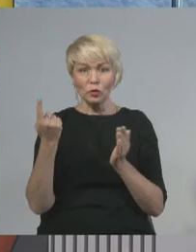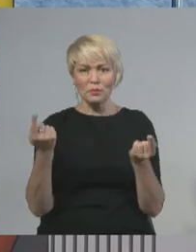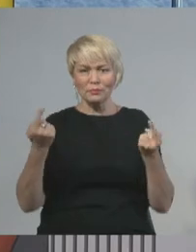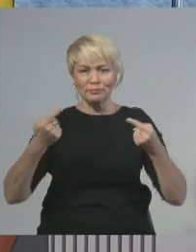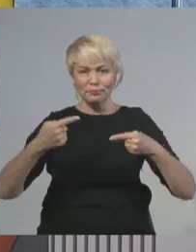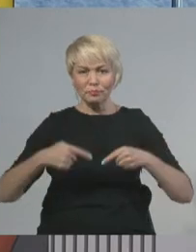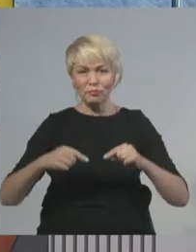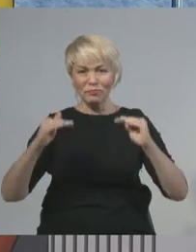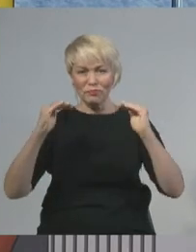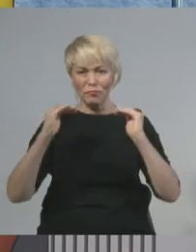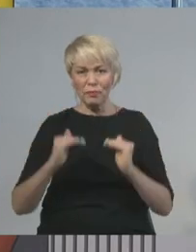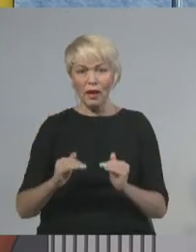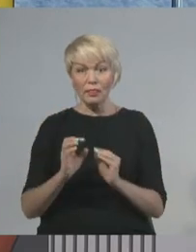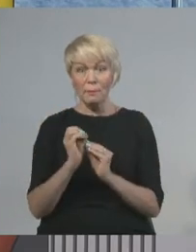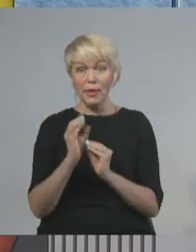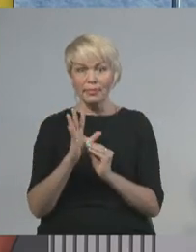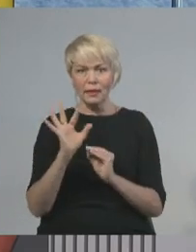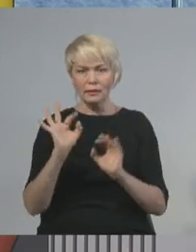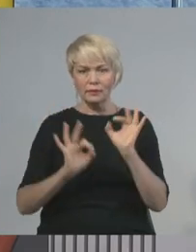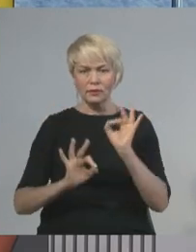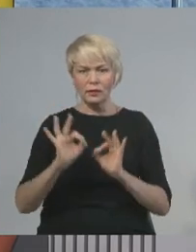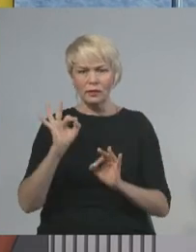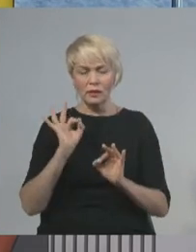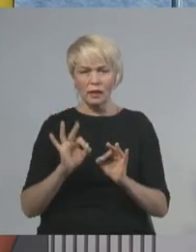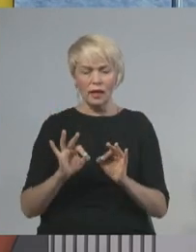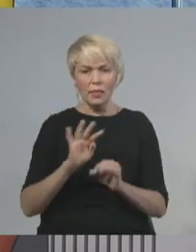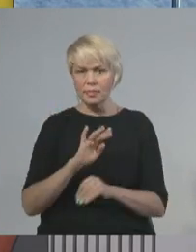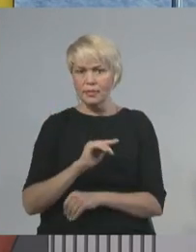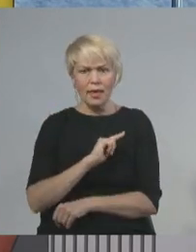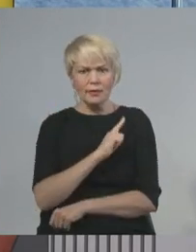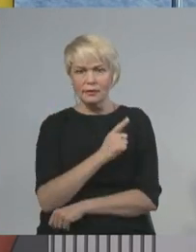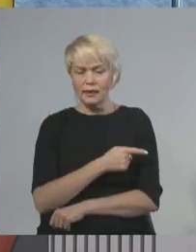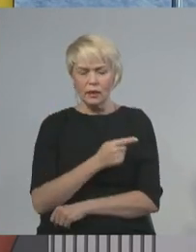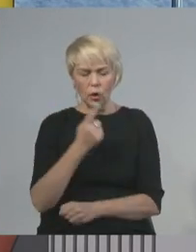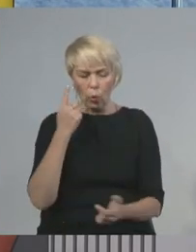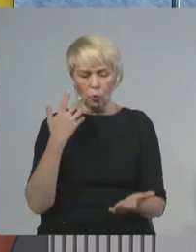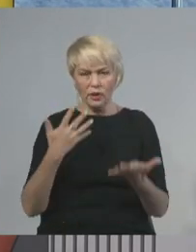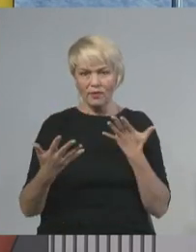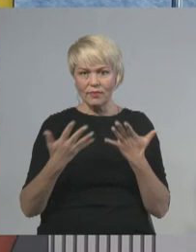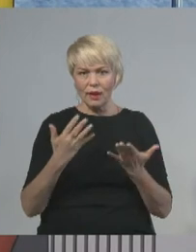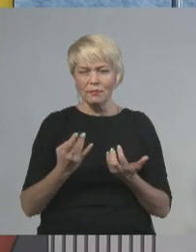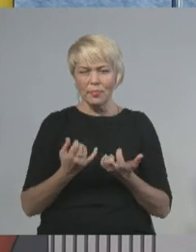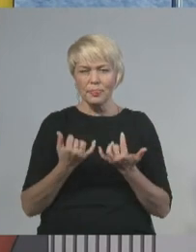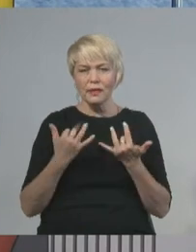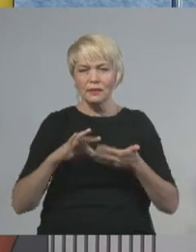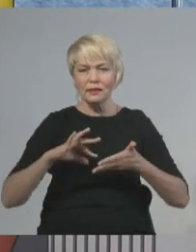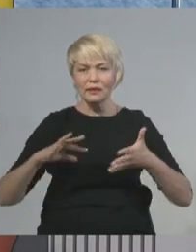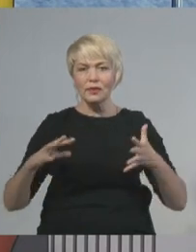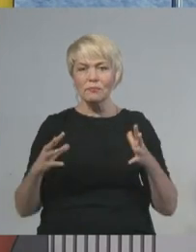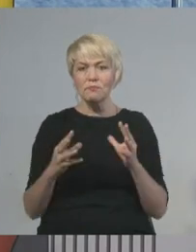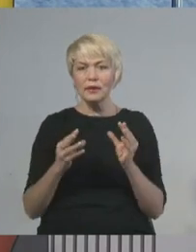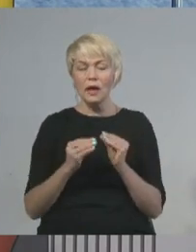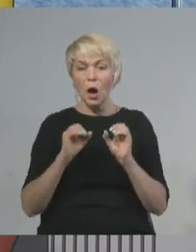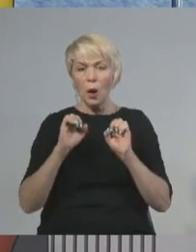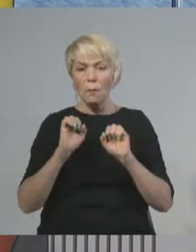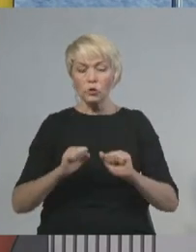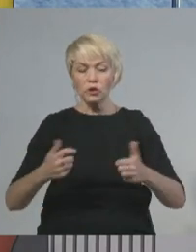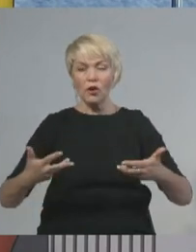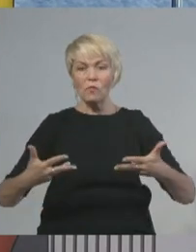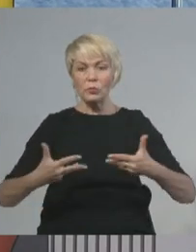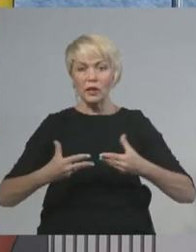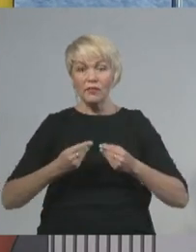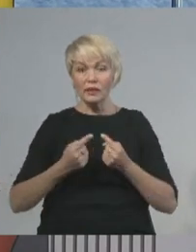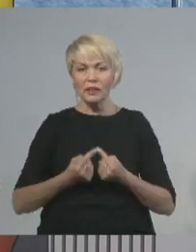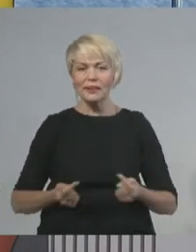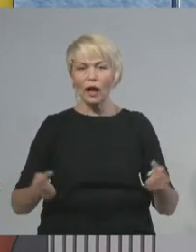economics dropped by 15 and we cannot imagine well enough how